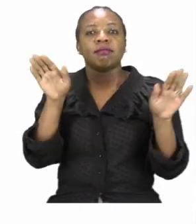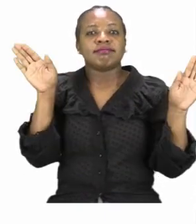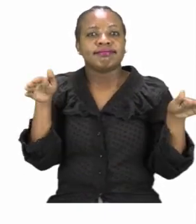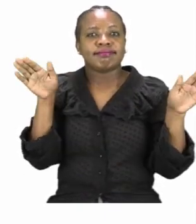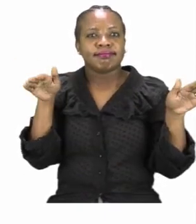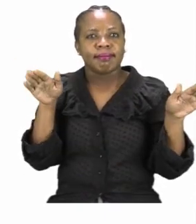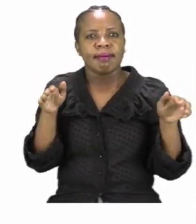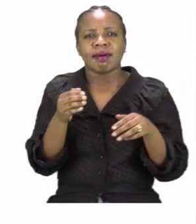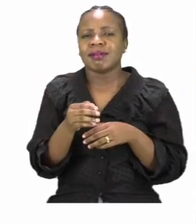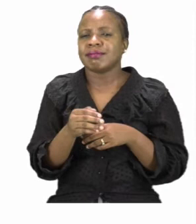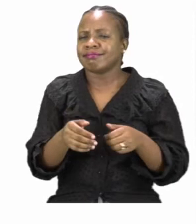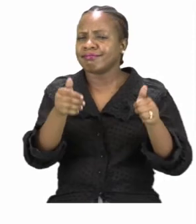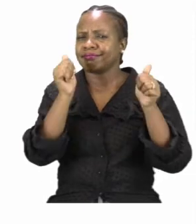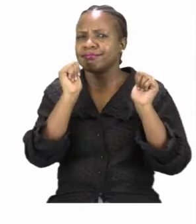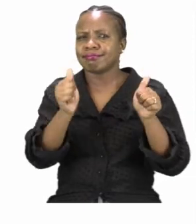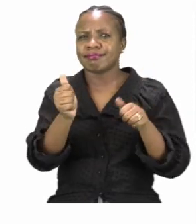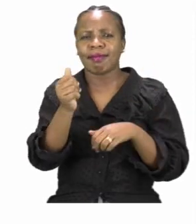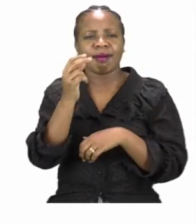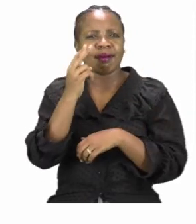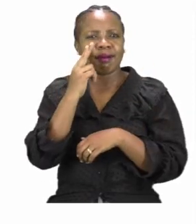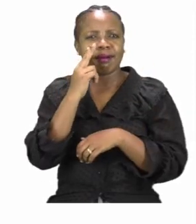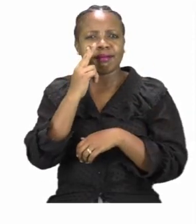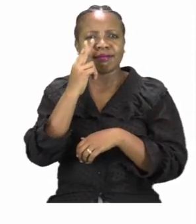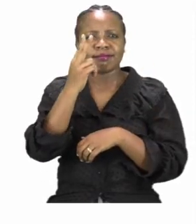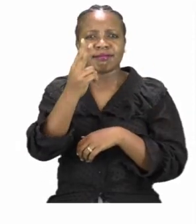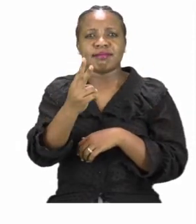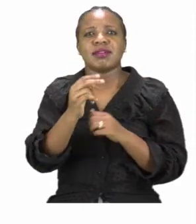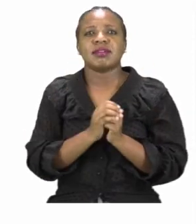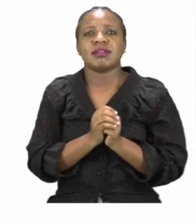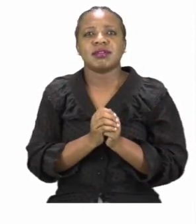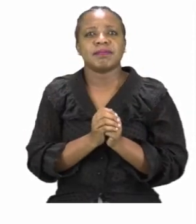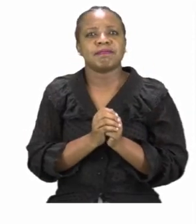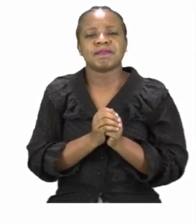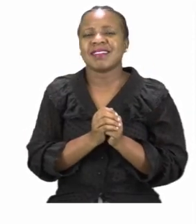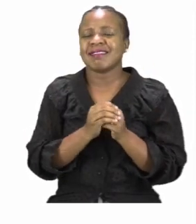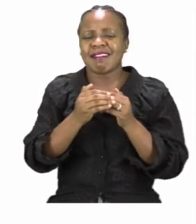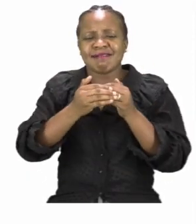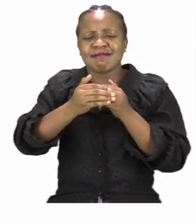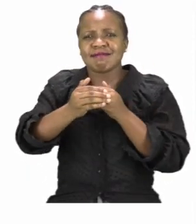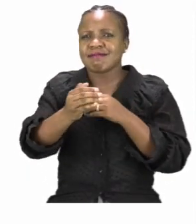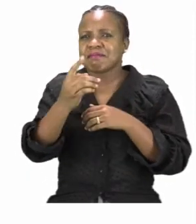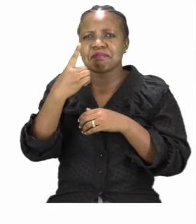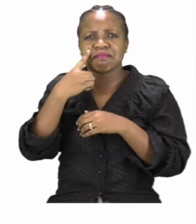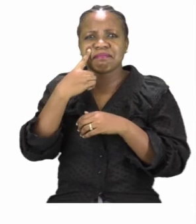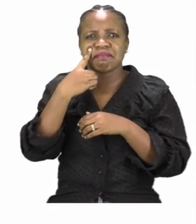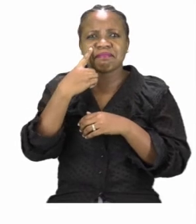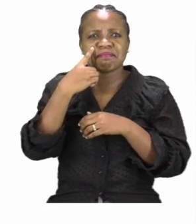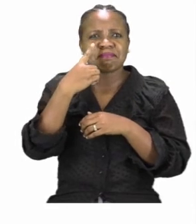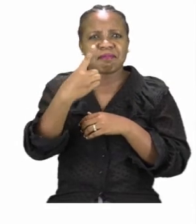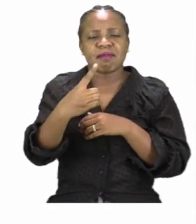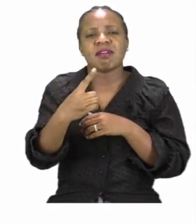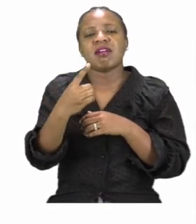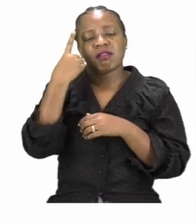symbol of the far-sightedness of our country's leaders. The oryx is